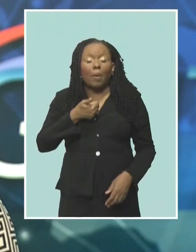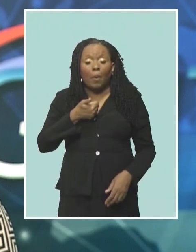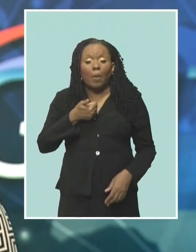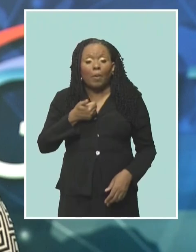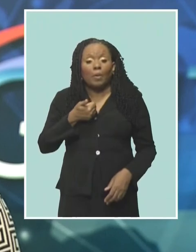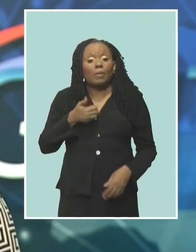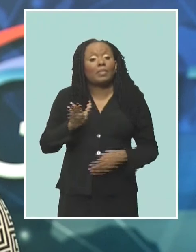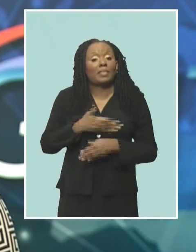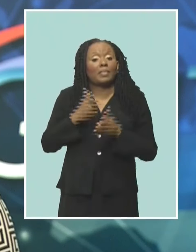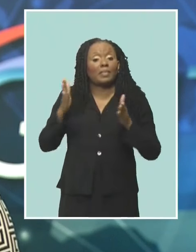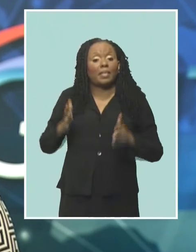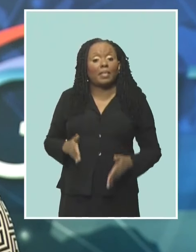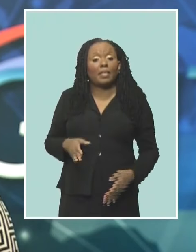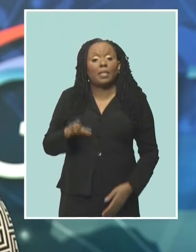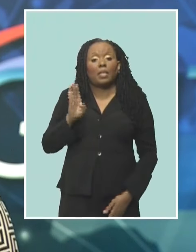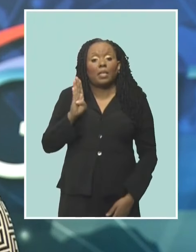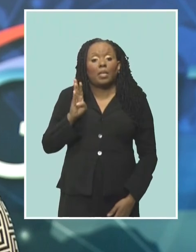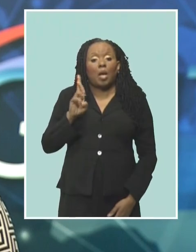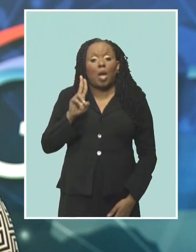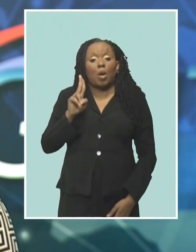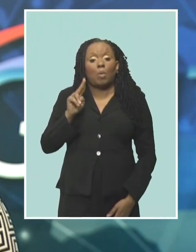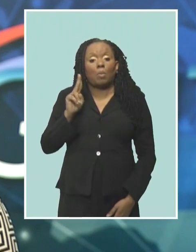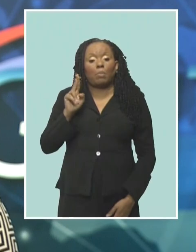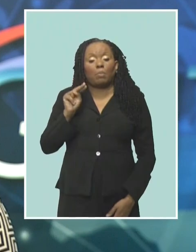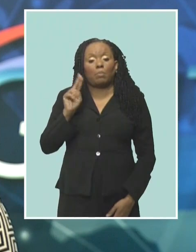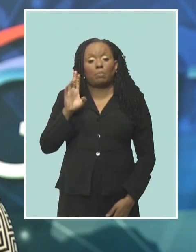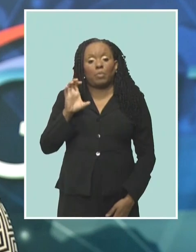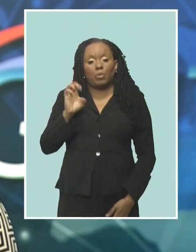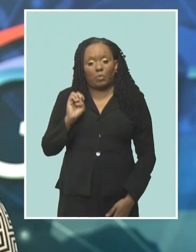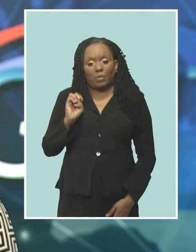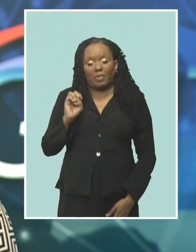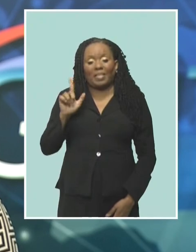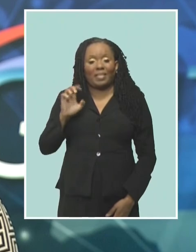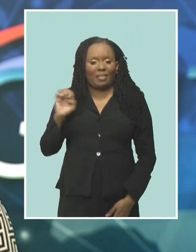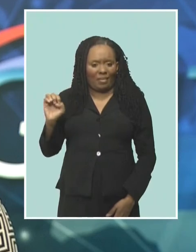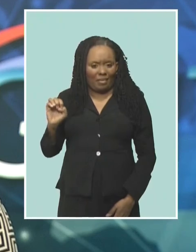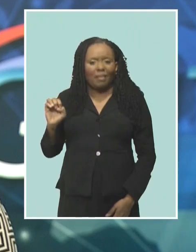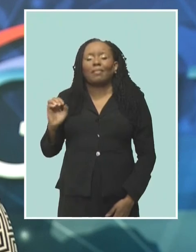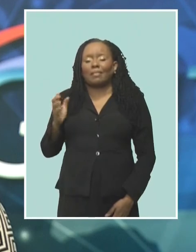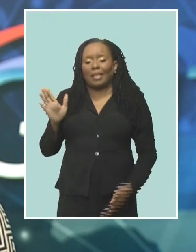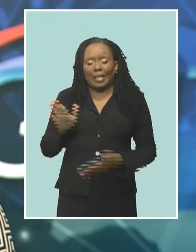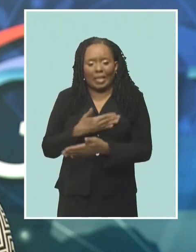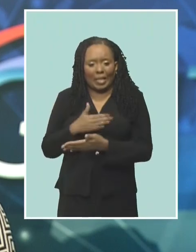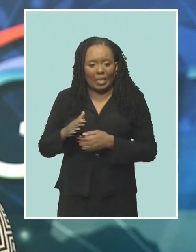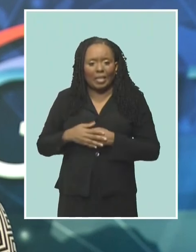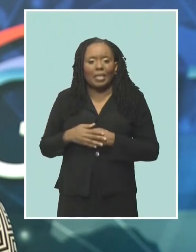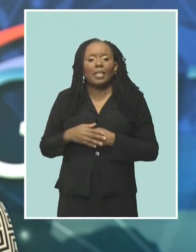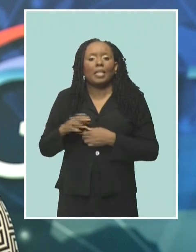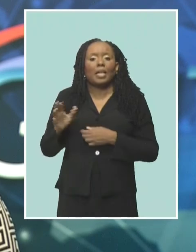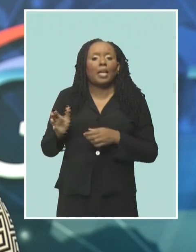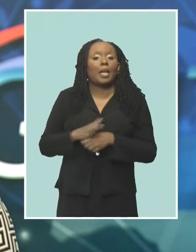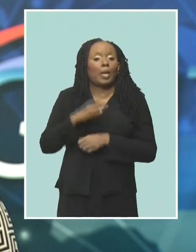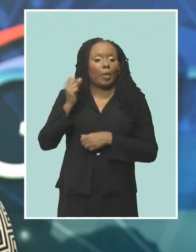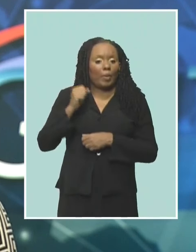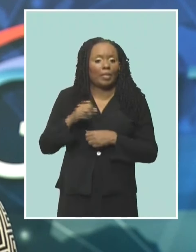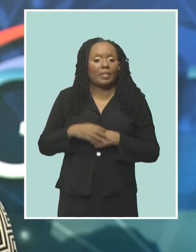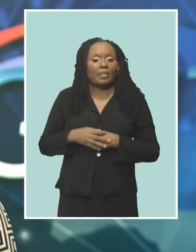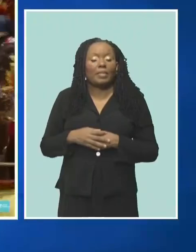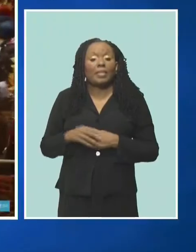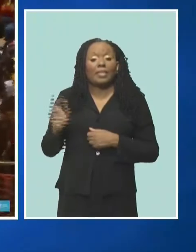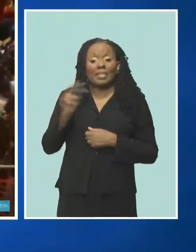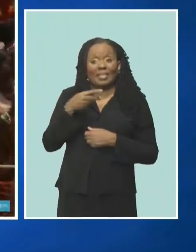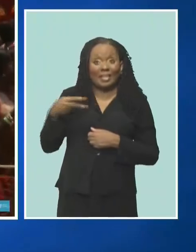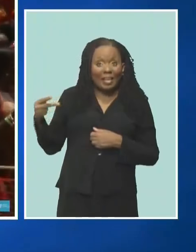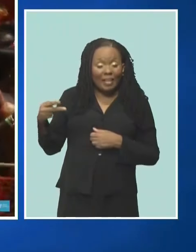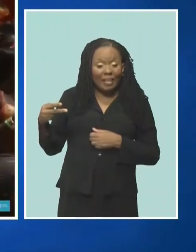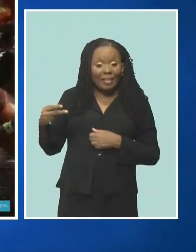for Kadument. Lil Rick with Bam Bam and Tion Hernandez with Starter Pack tied for second place. This victory comes